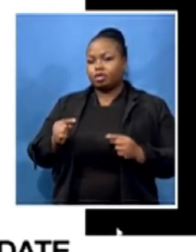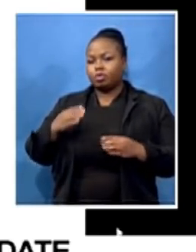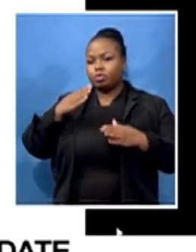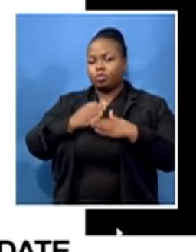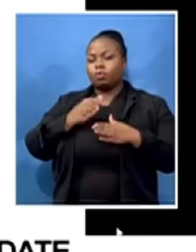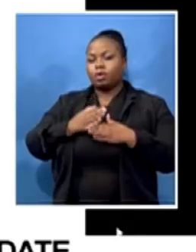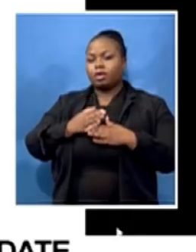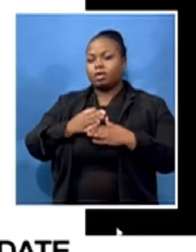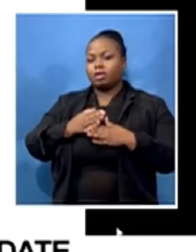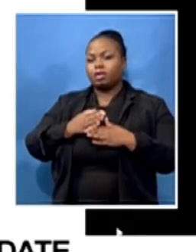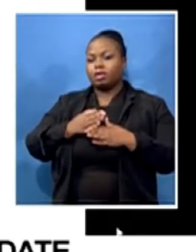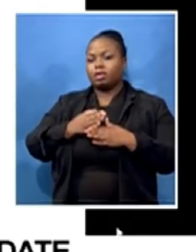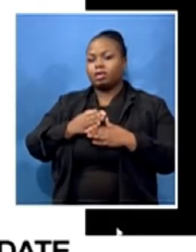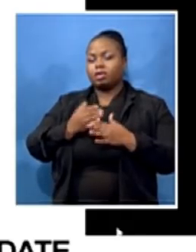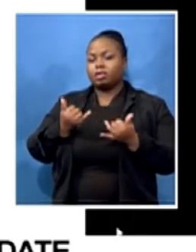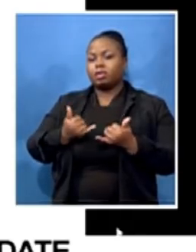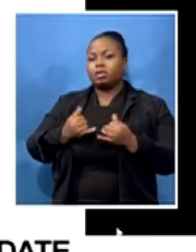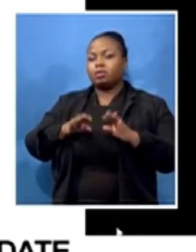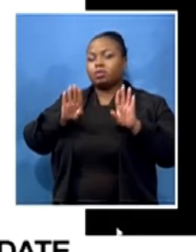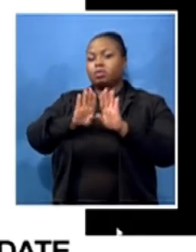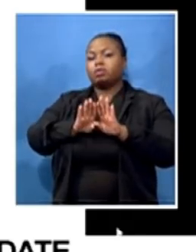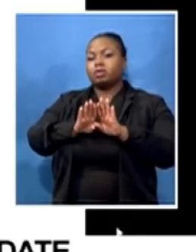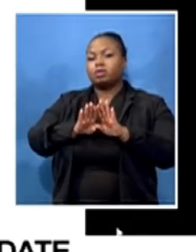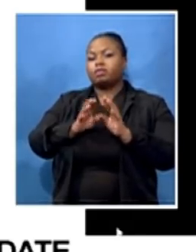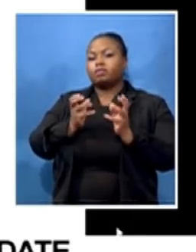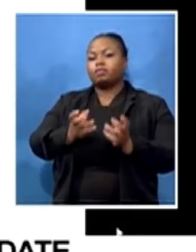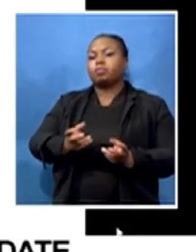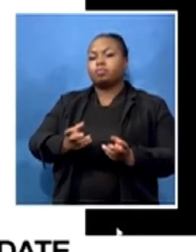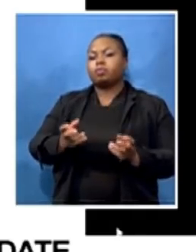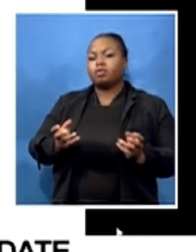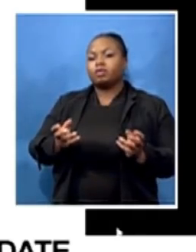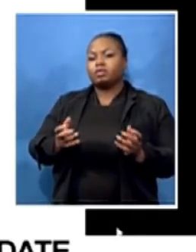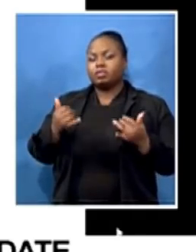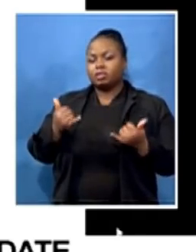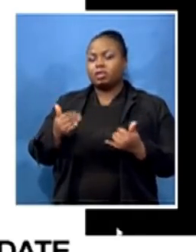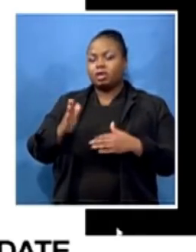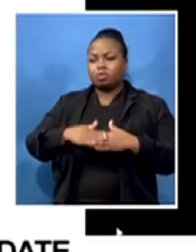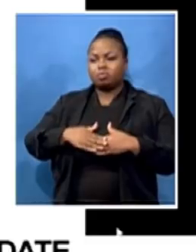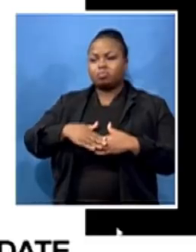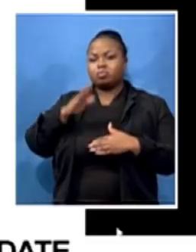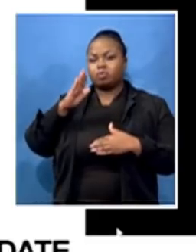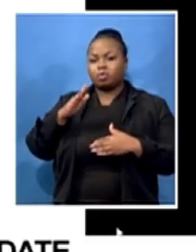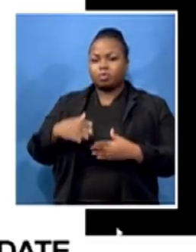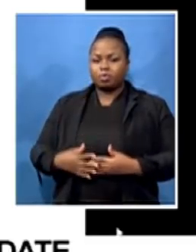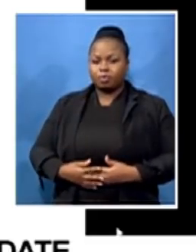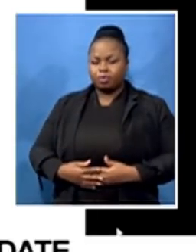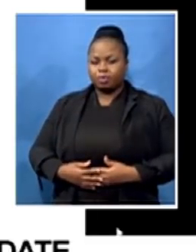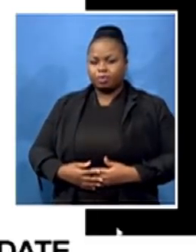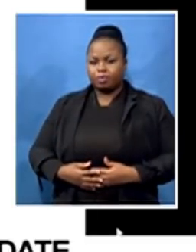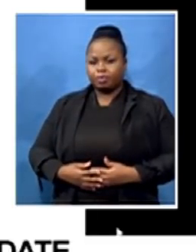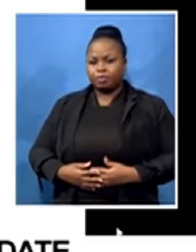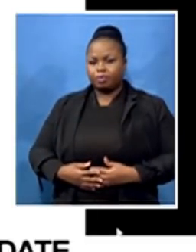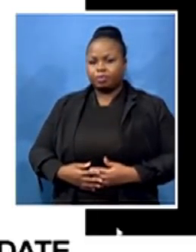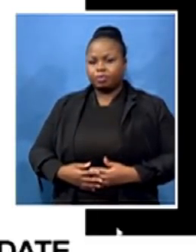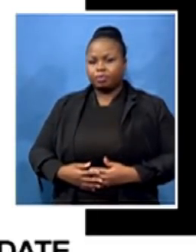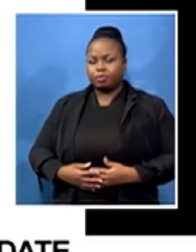have increased. And there's been a very strong decline of